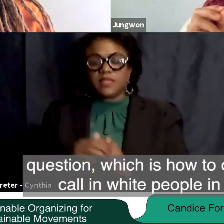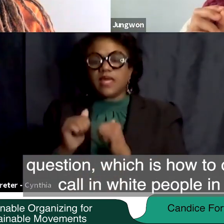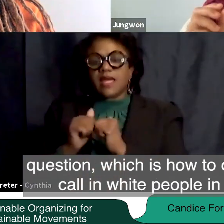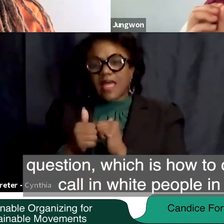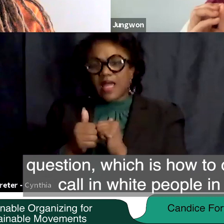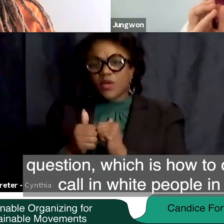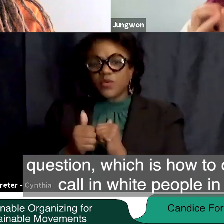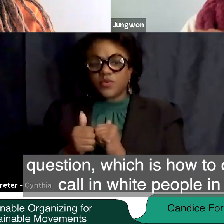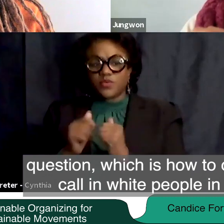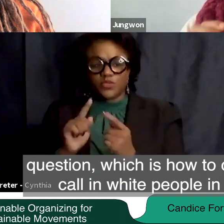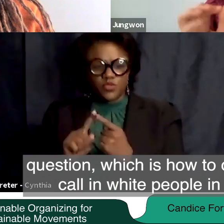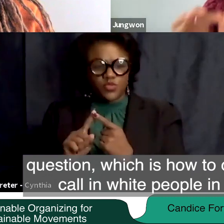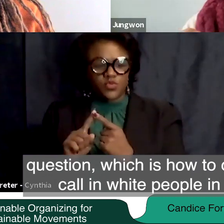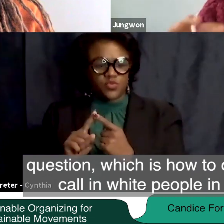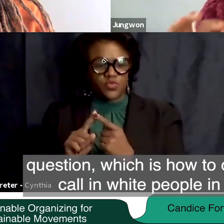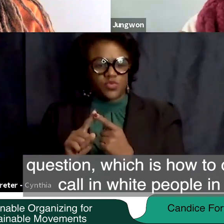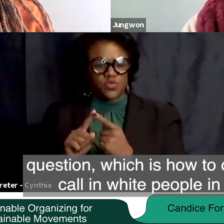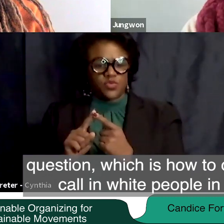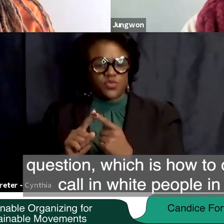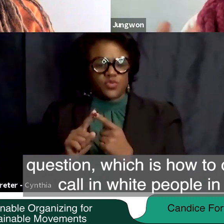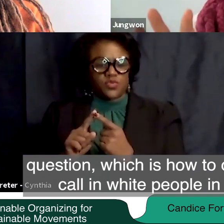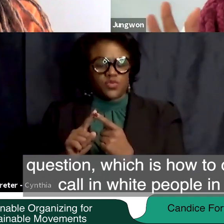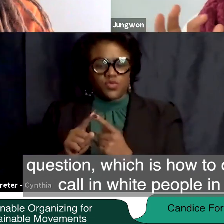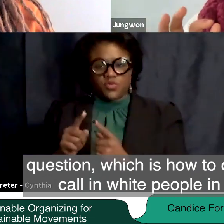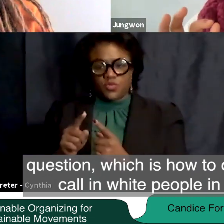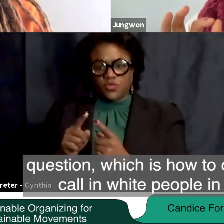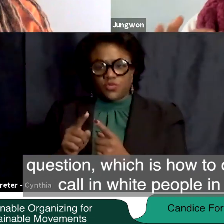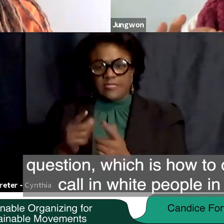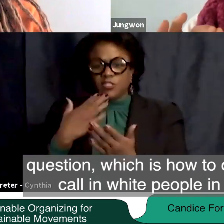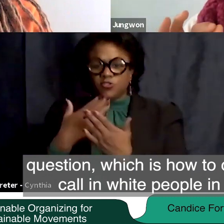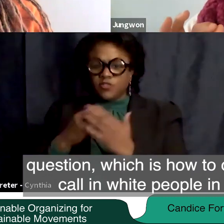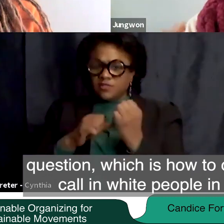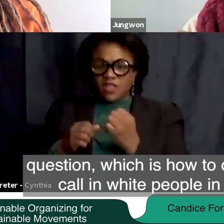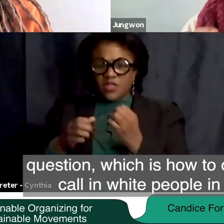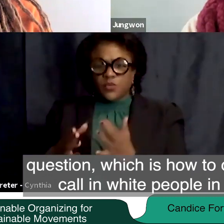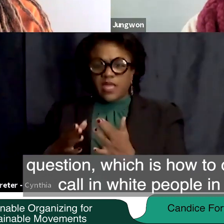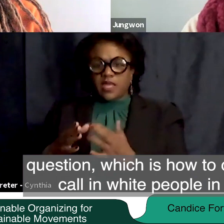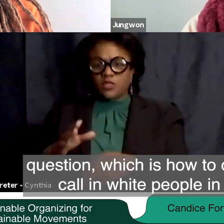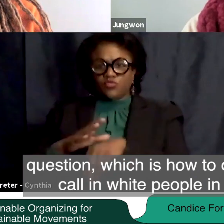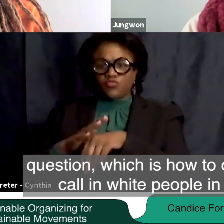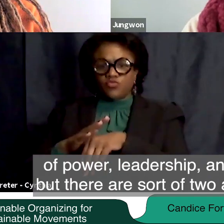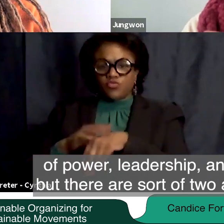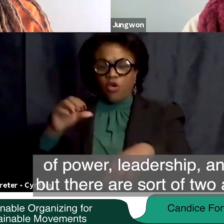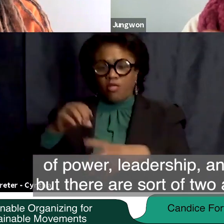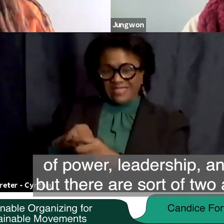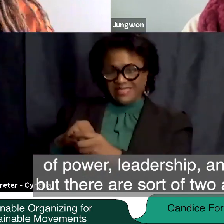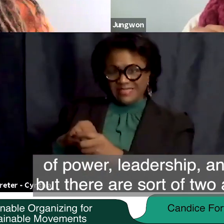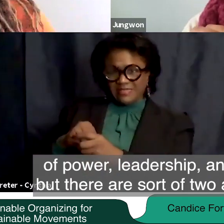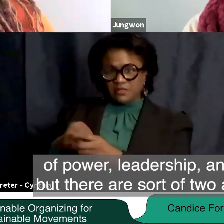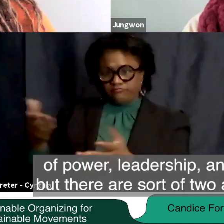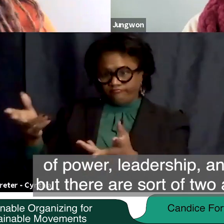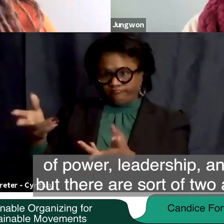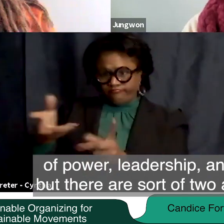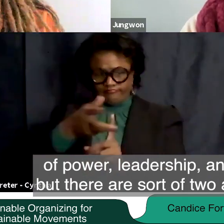how to constructively call in white people in positions of power,